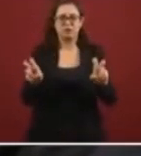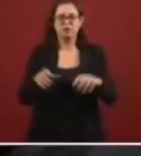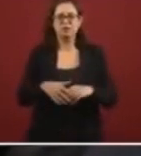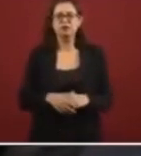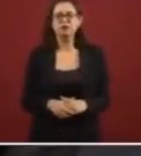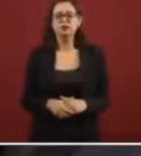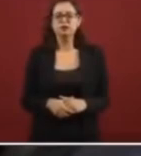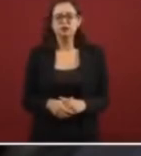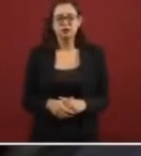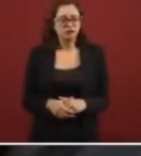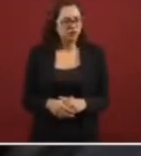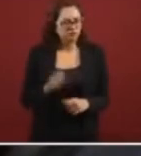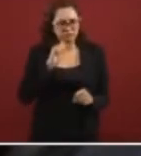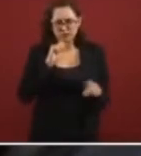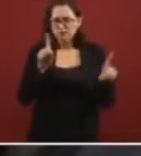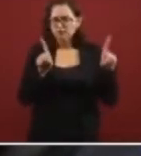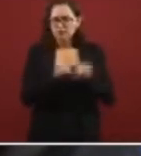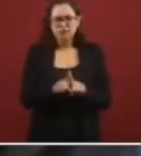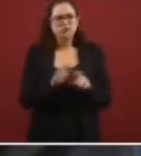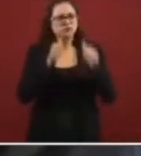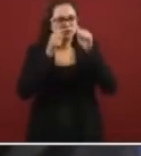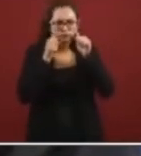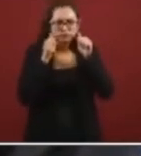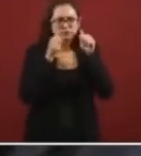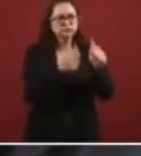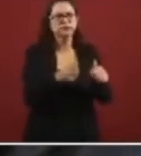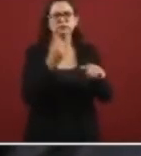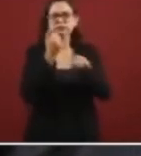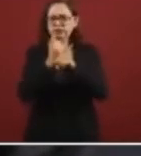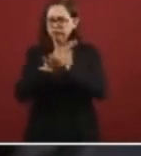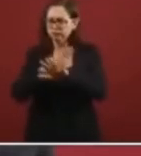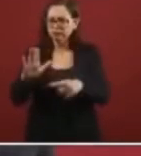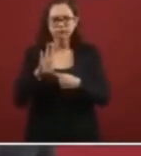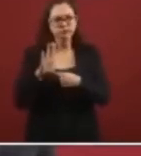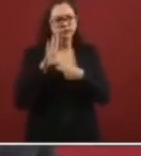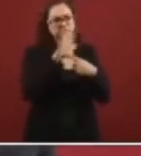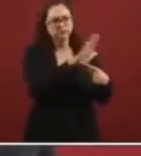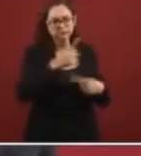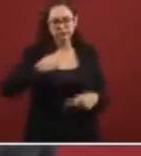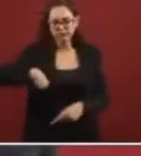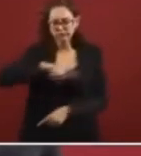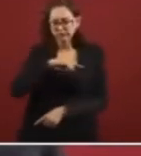with this matter. And we've attended them, and we've informed them,